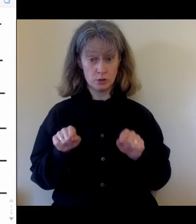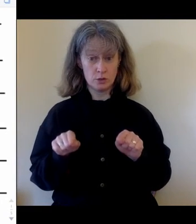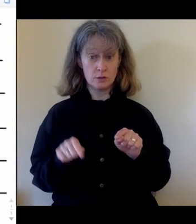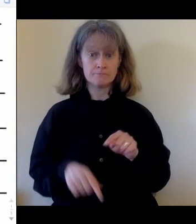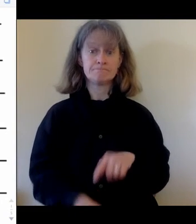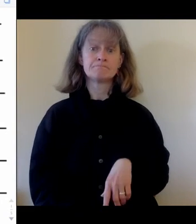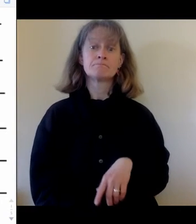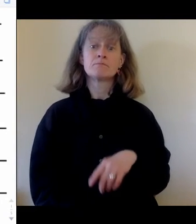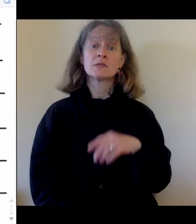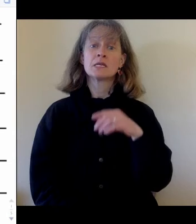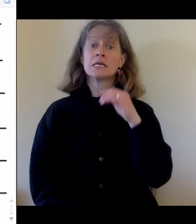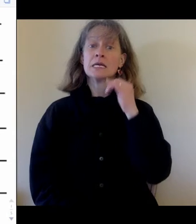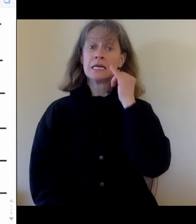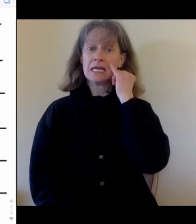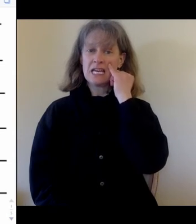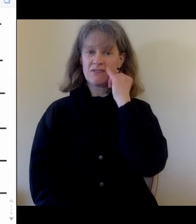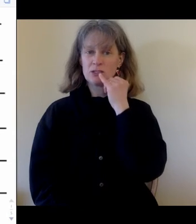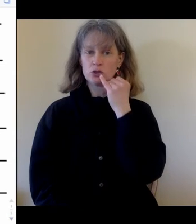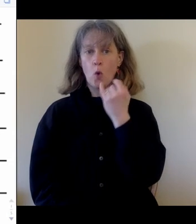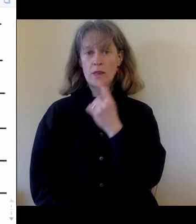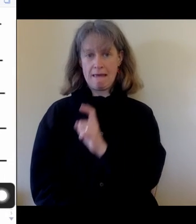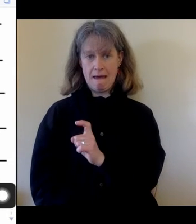just x.